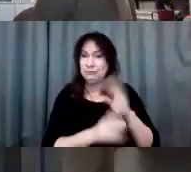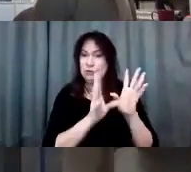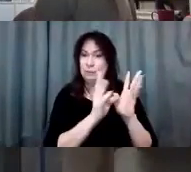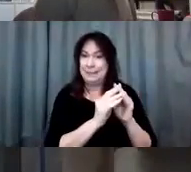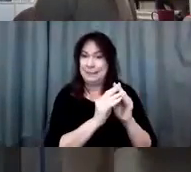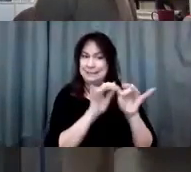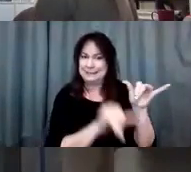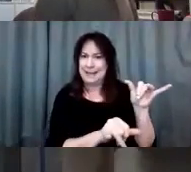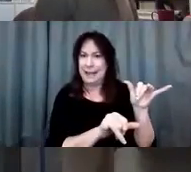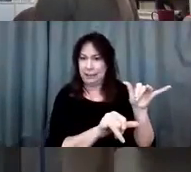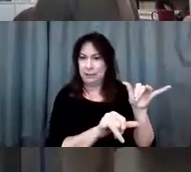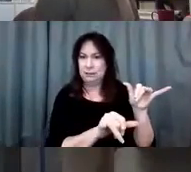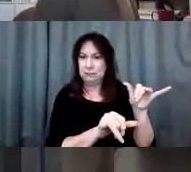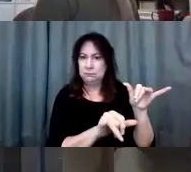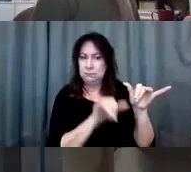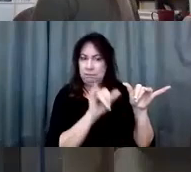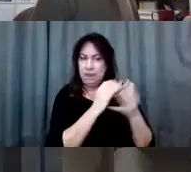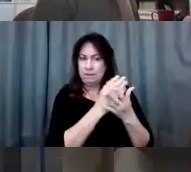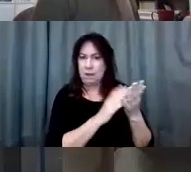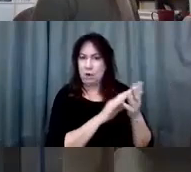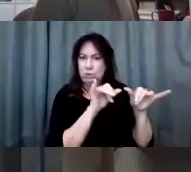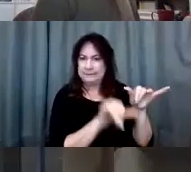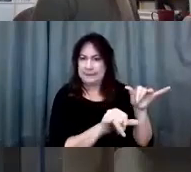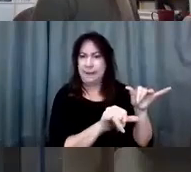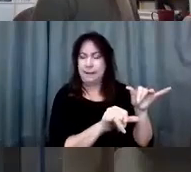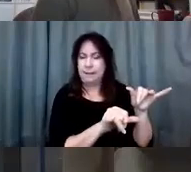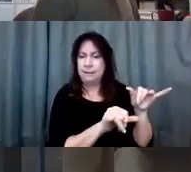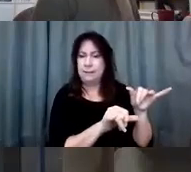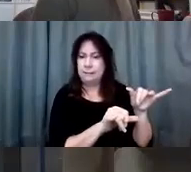sit on, that piece will sit on